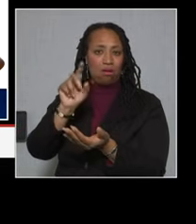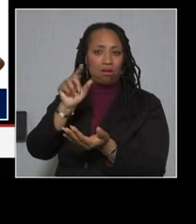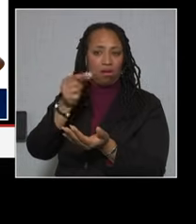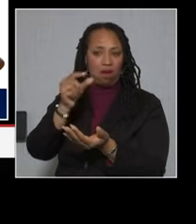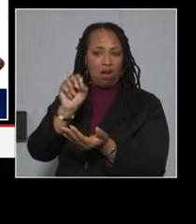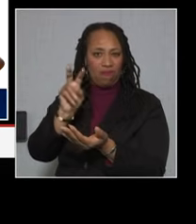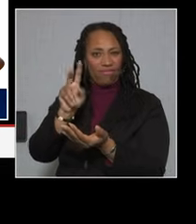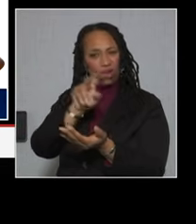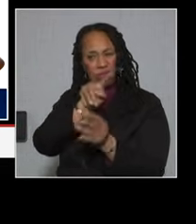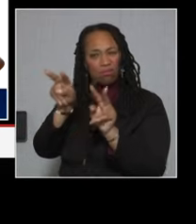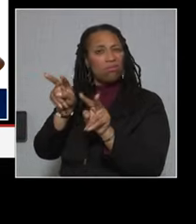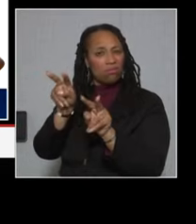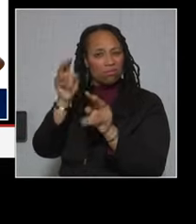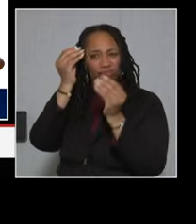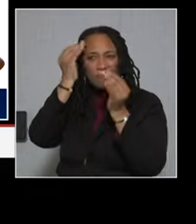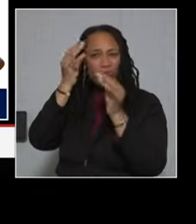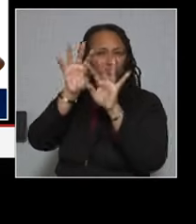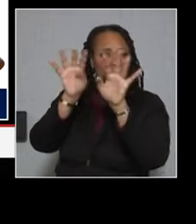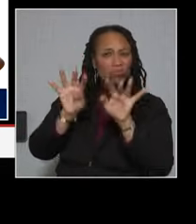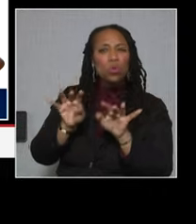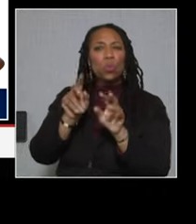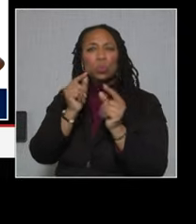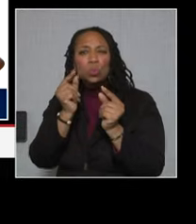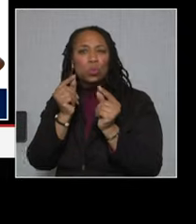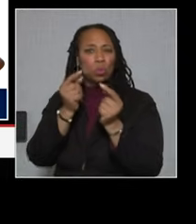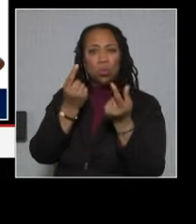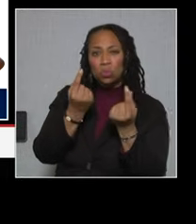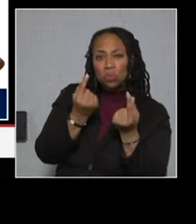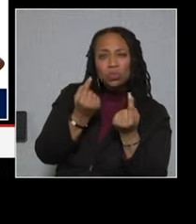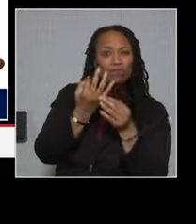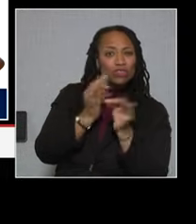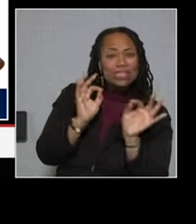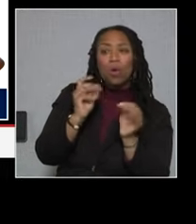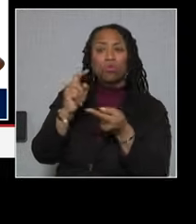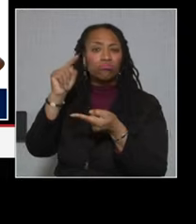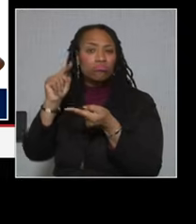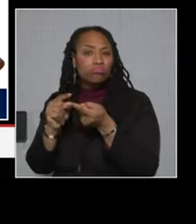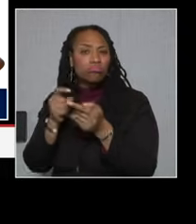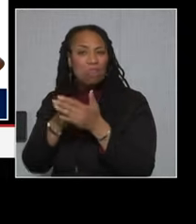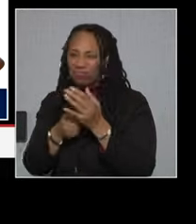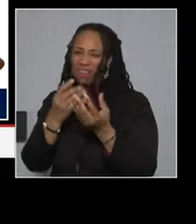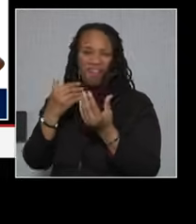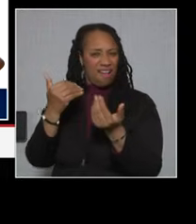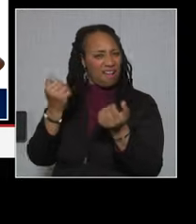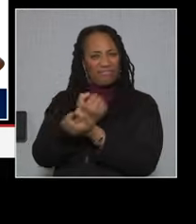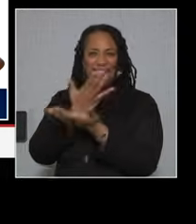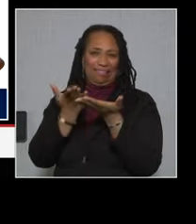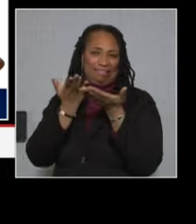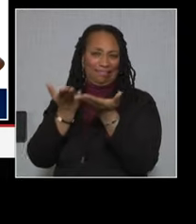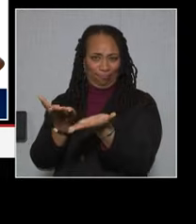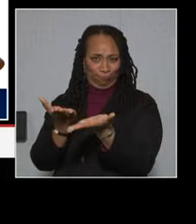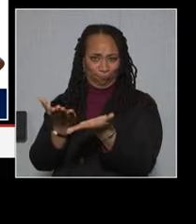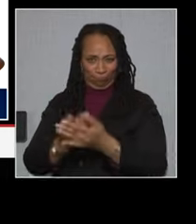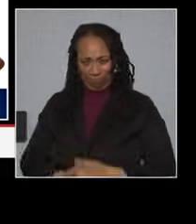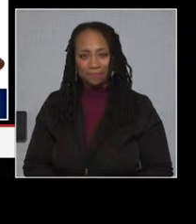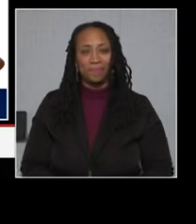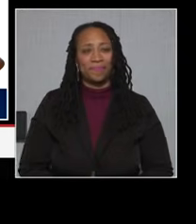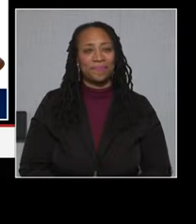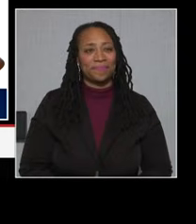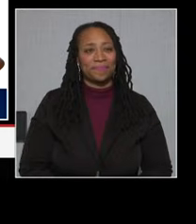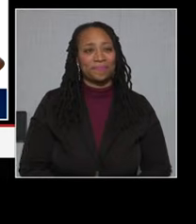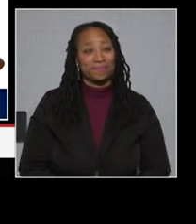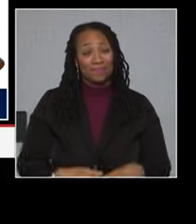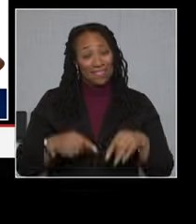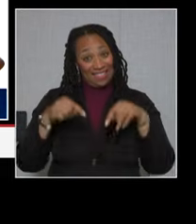or low-cost programs. So we appreciate your interest there. This Saturday, EdFest is back in